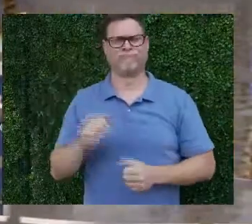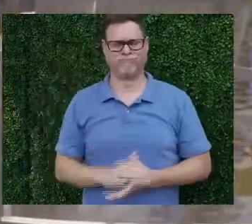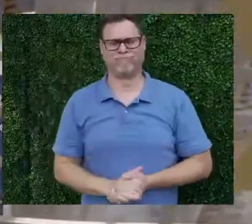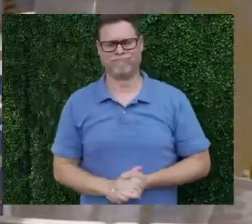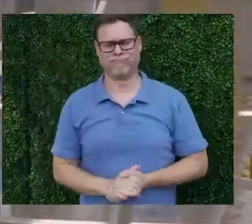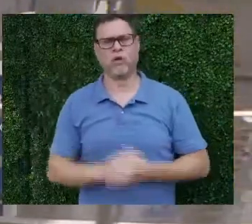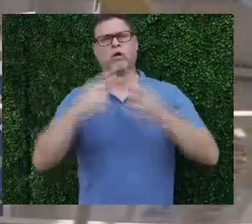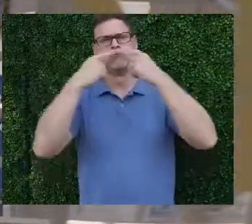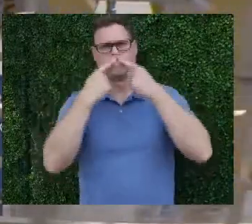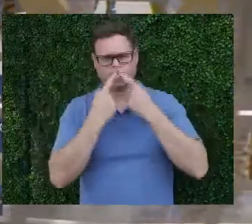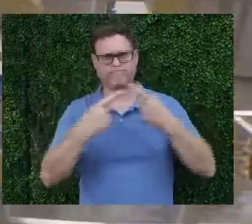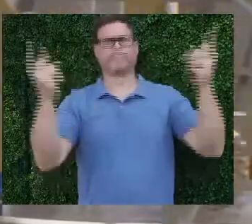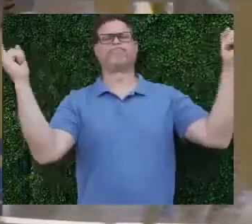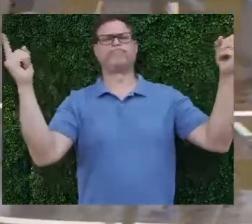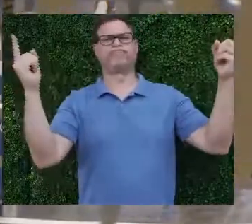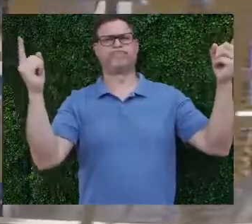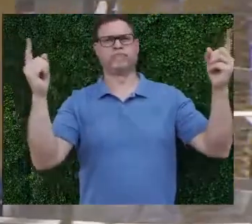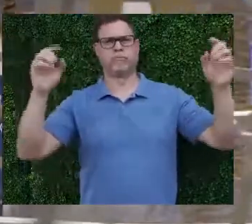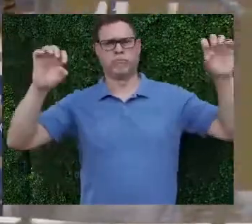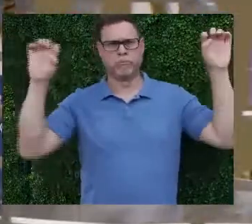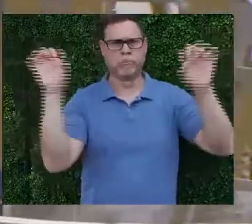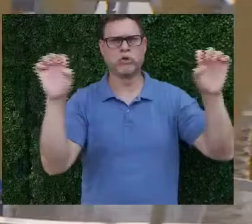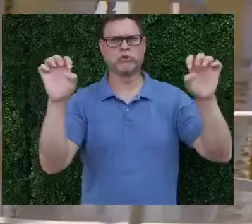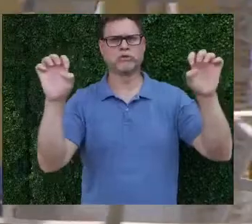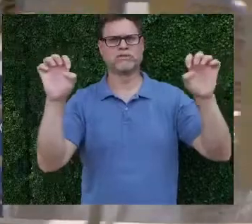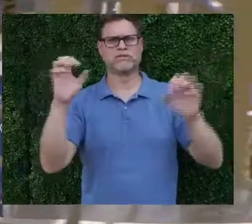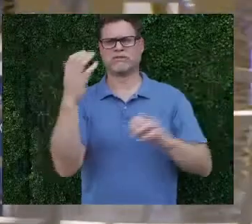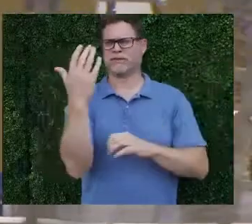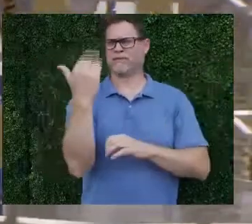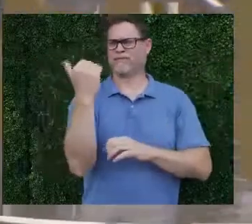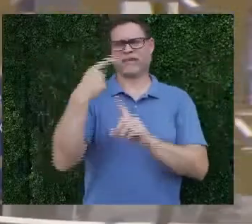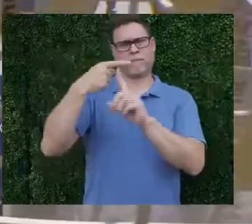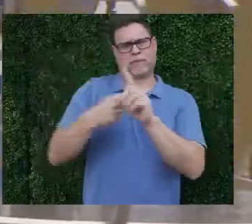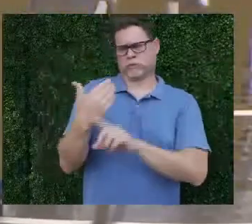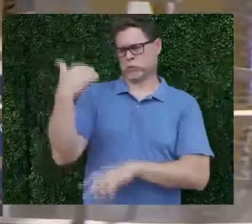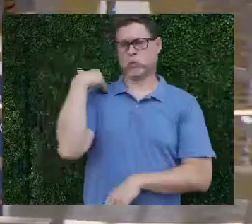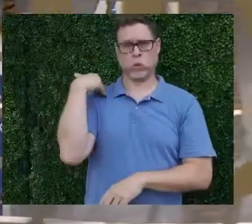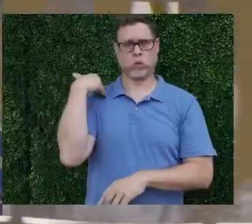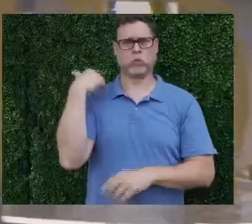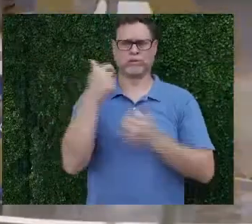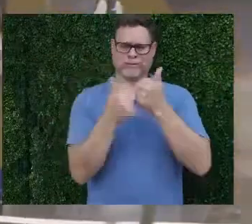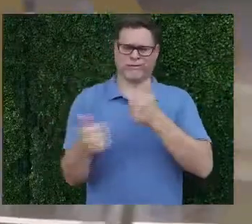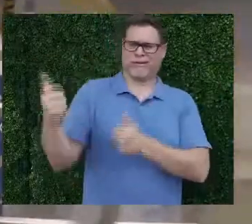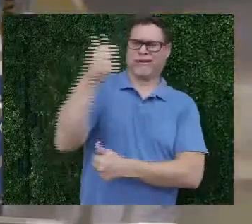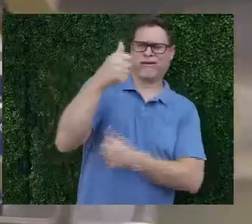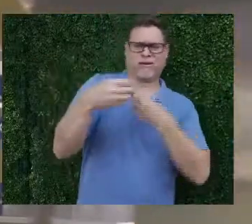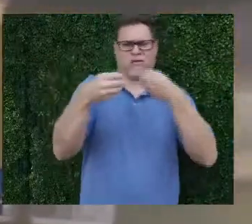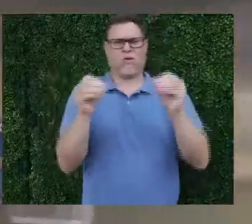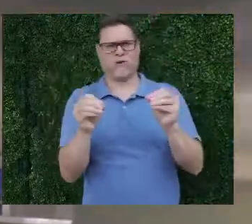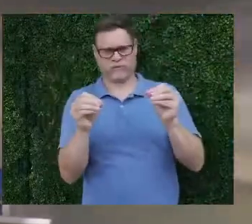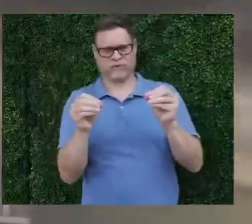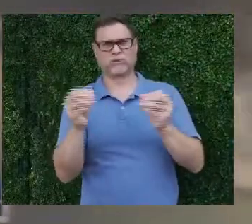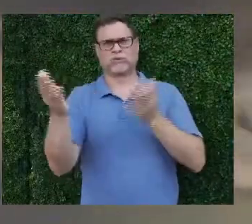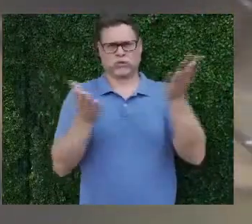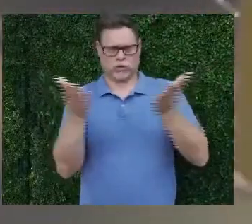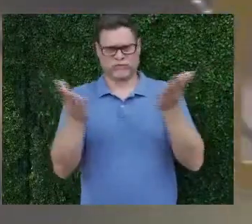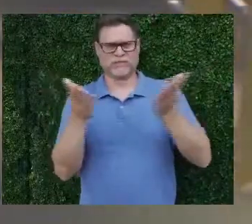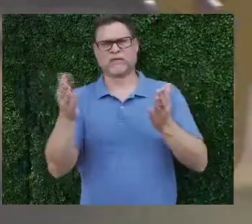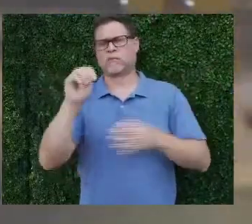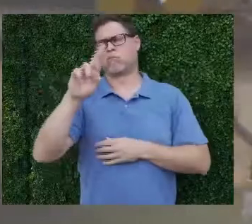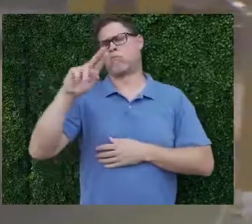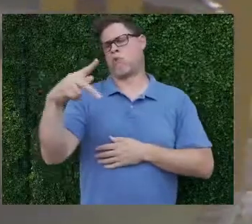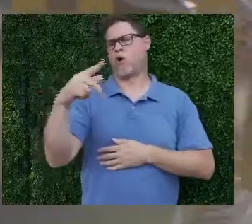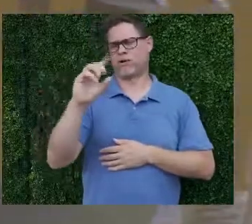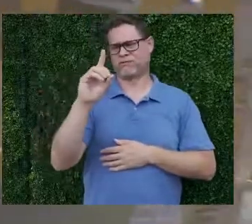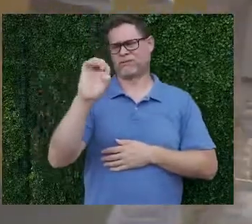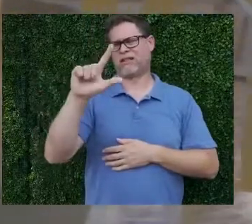When you declare an emergency as we did 15 months ago, you need the head of the Office of Emergency Services. Mark Gilladucci is